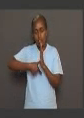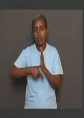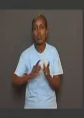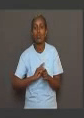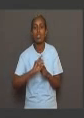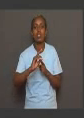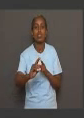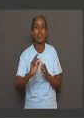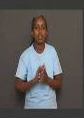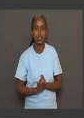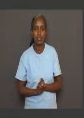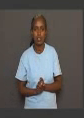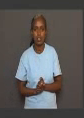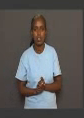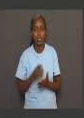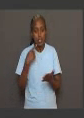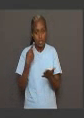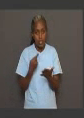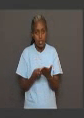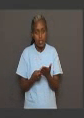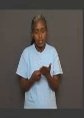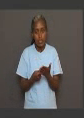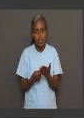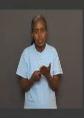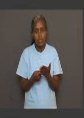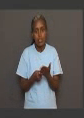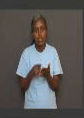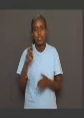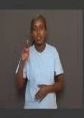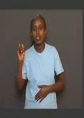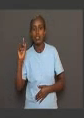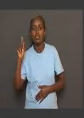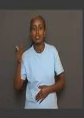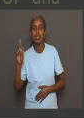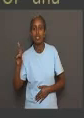direction. It is a rigid motion.